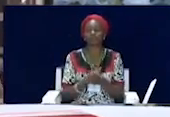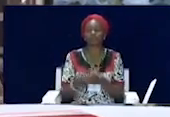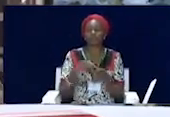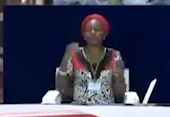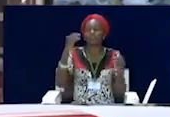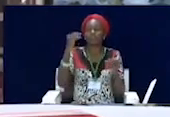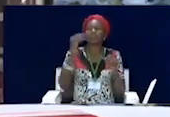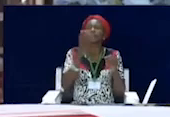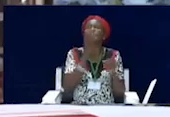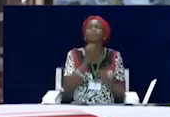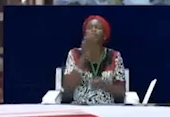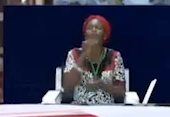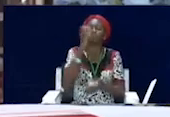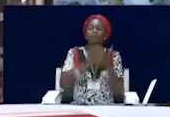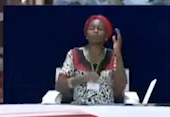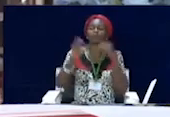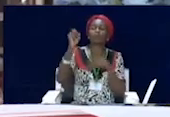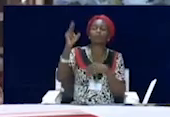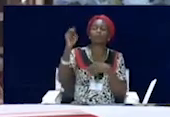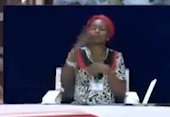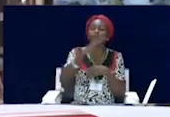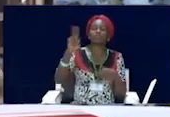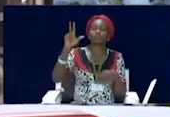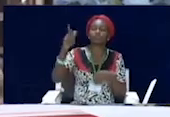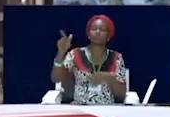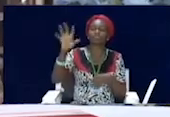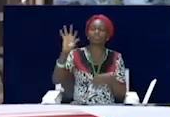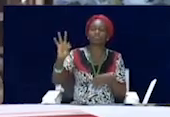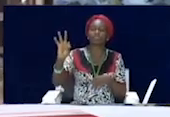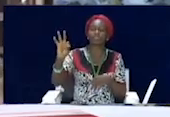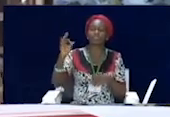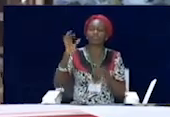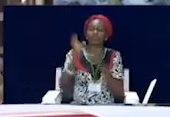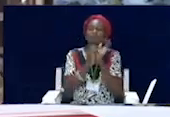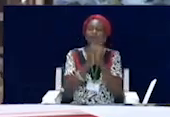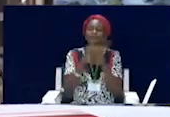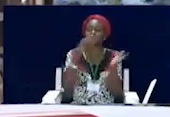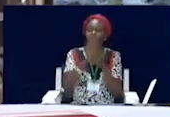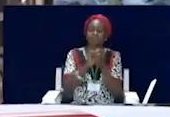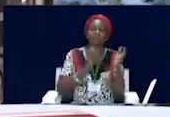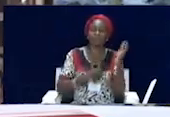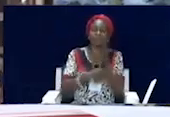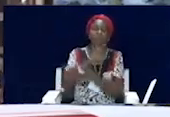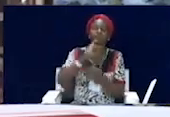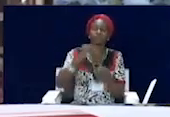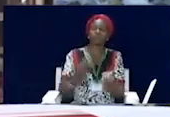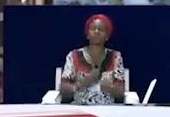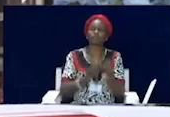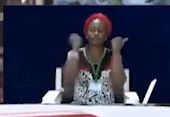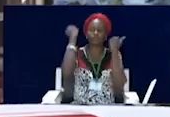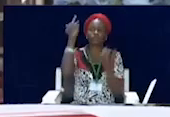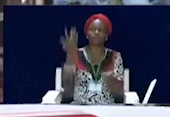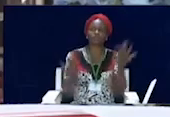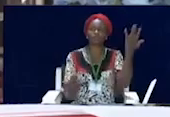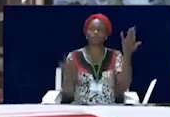Hebrews chapter 12, verse 29. Hebrews 12, verse 29. The Bible says our God is a consuming